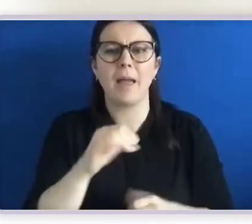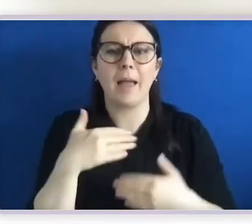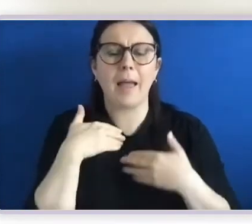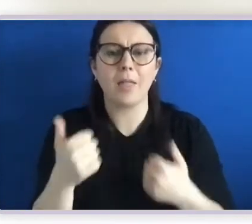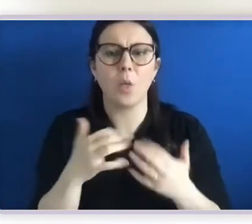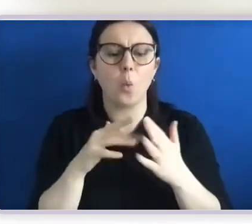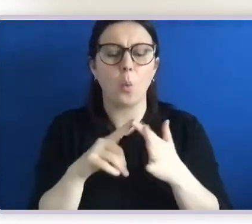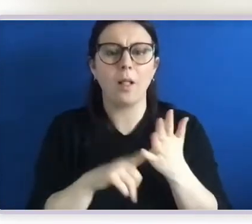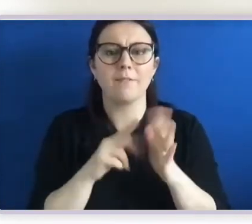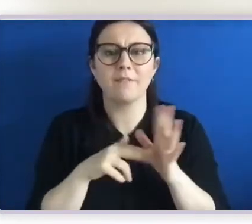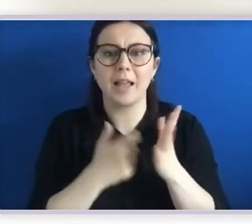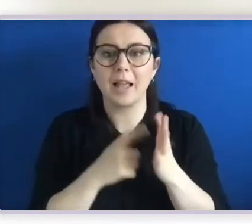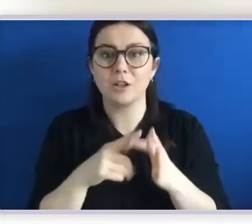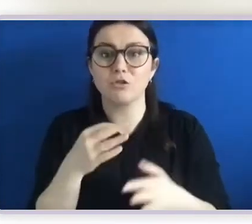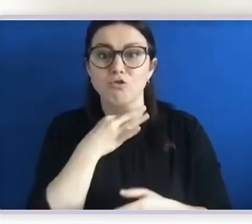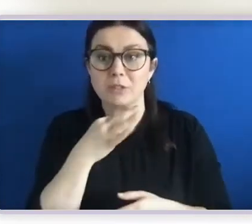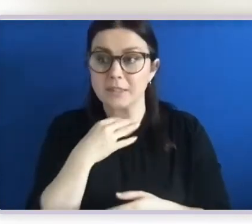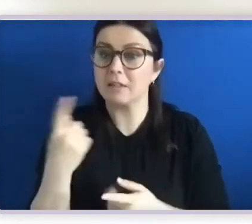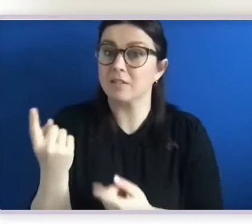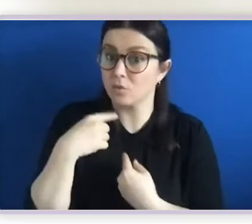been able to investigate that already.